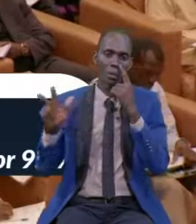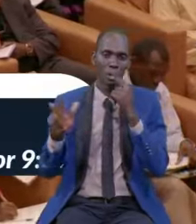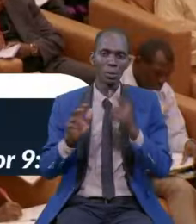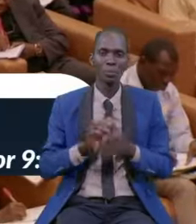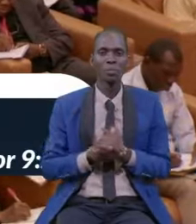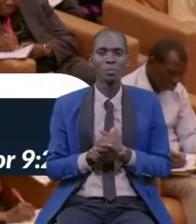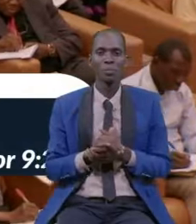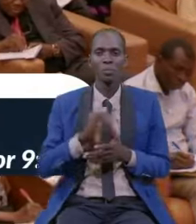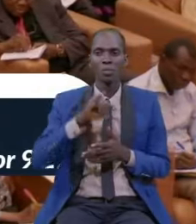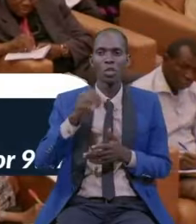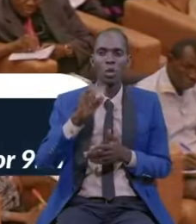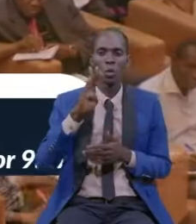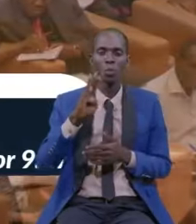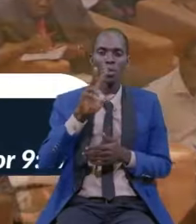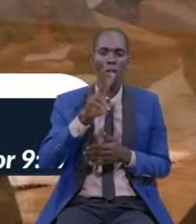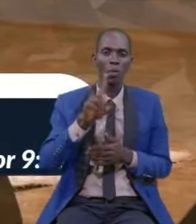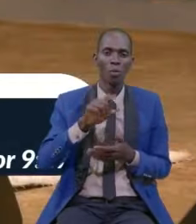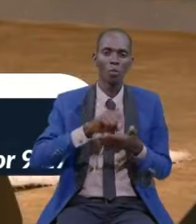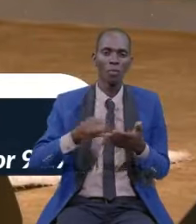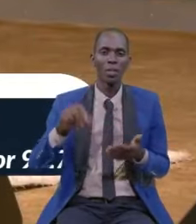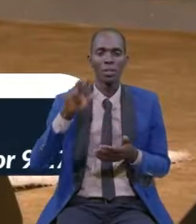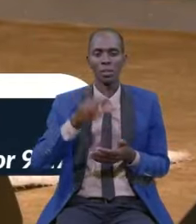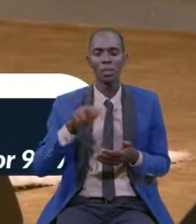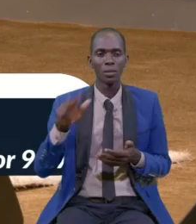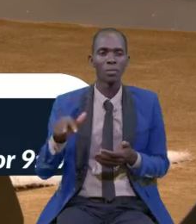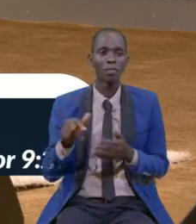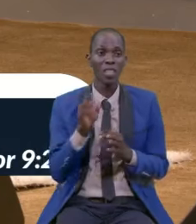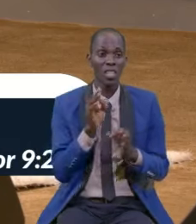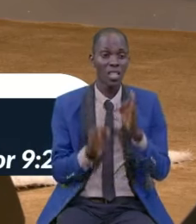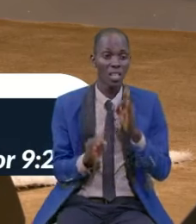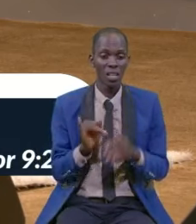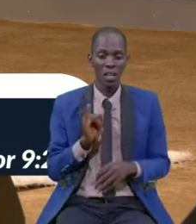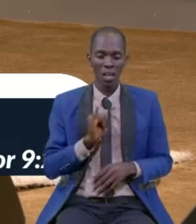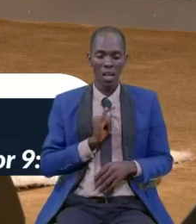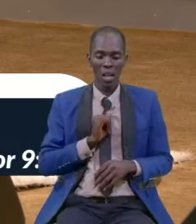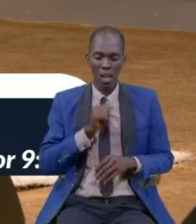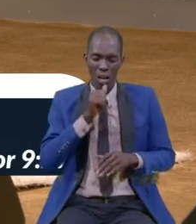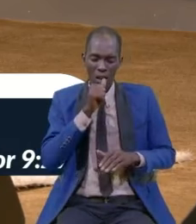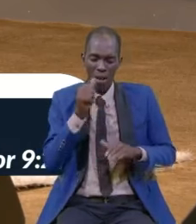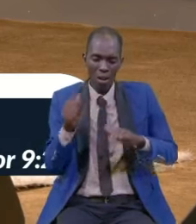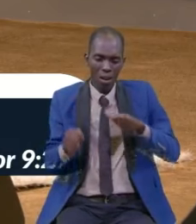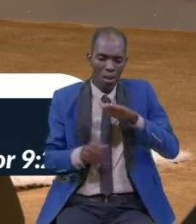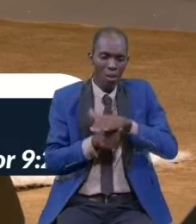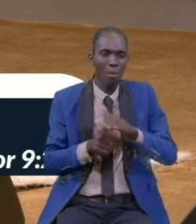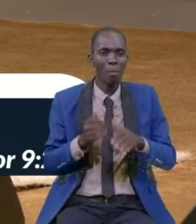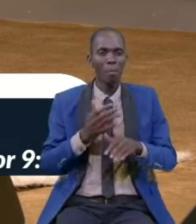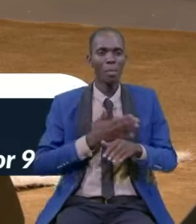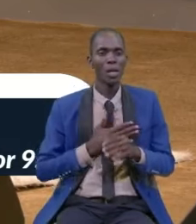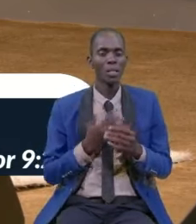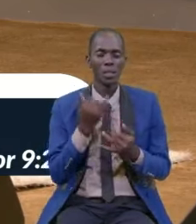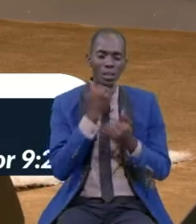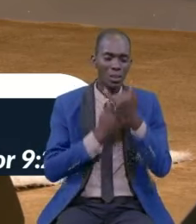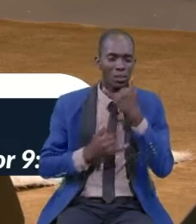31 verse 33 if I cover my transgressions